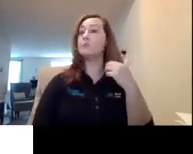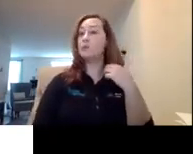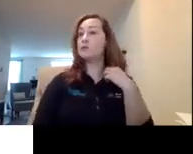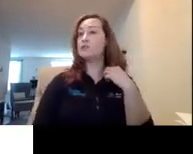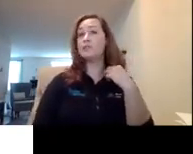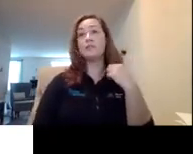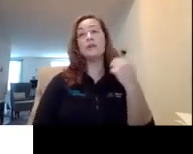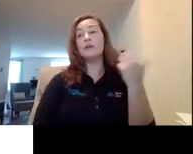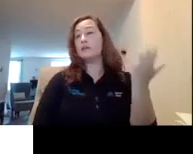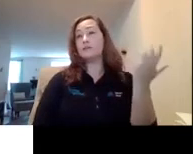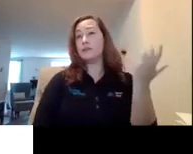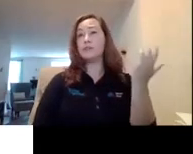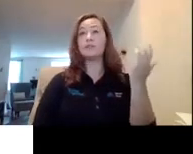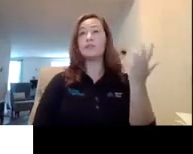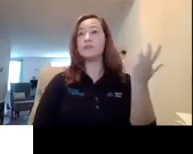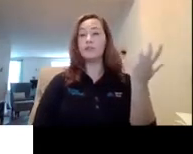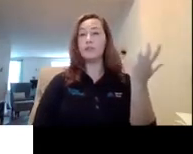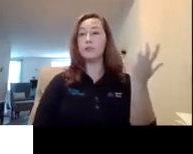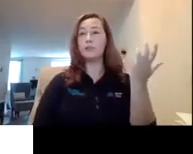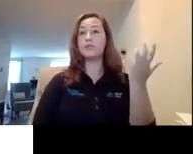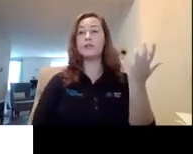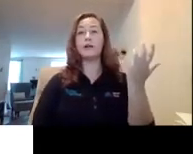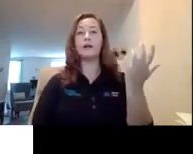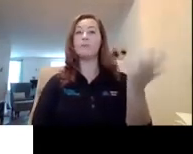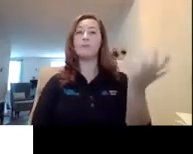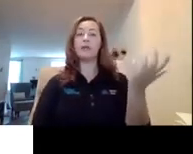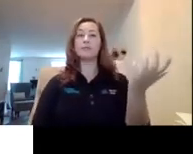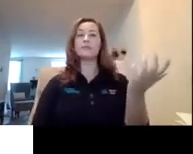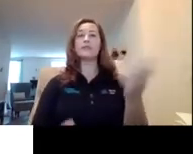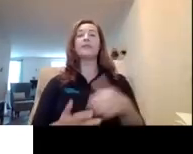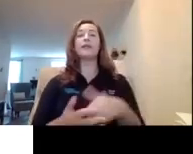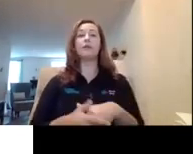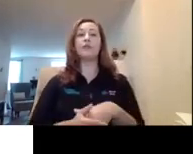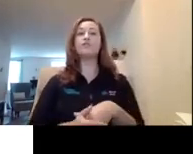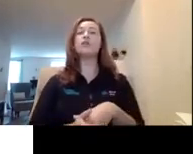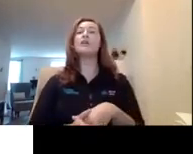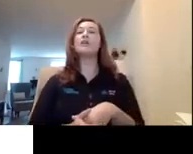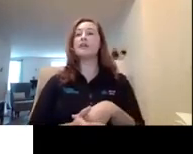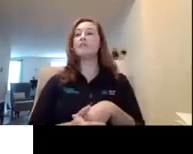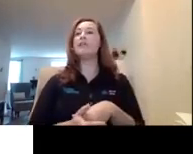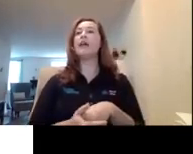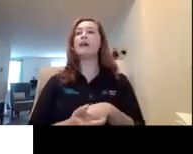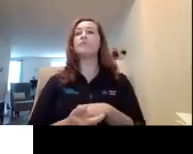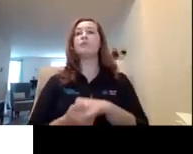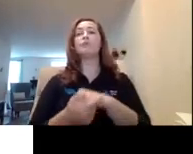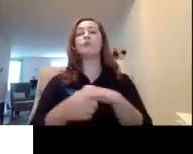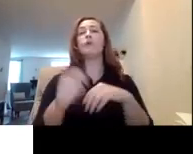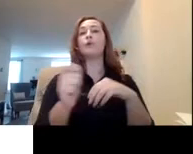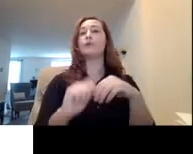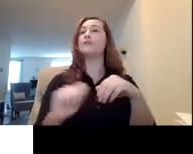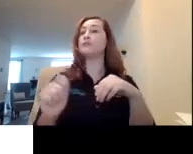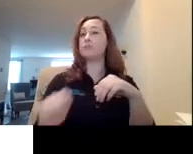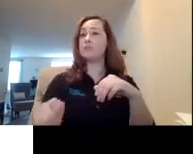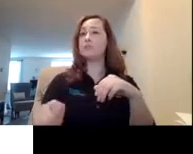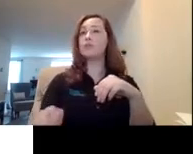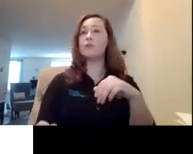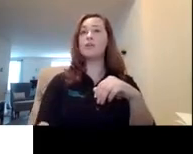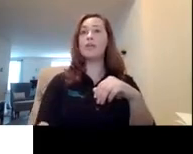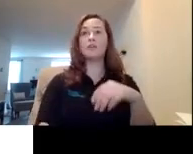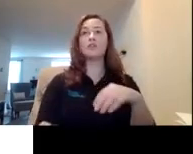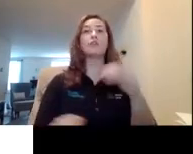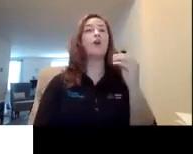hearing community, they're definitely not using American Sign Language. They rely more on either